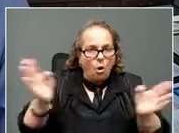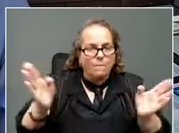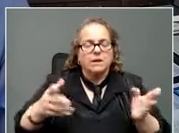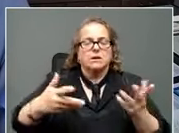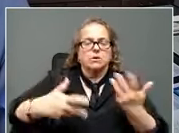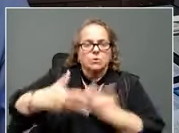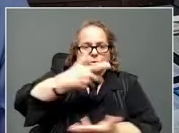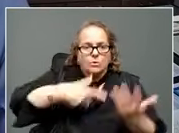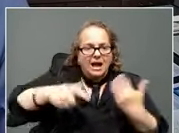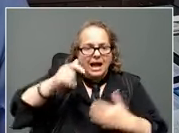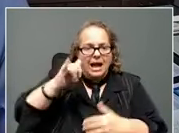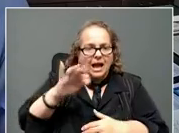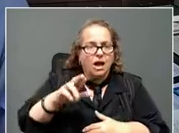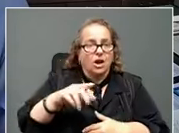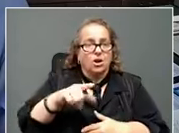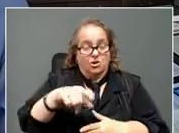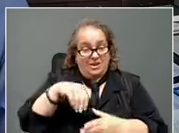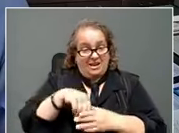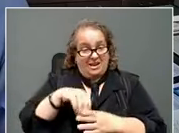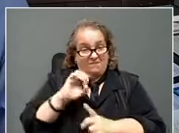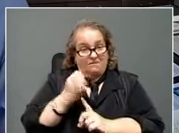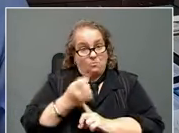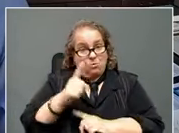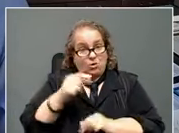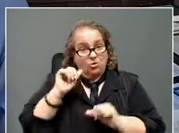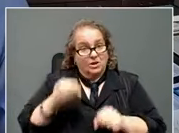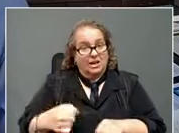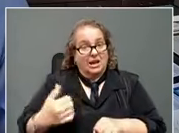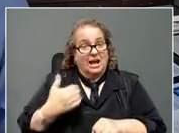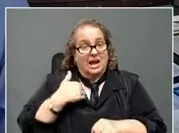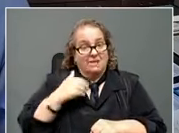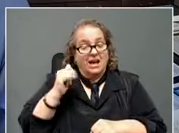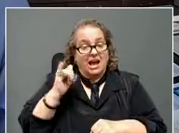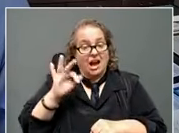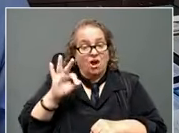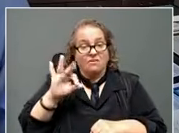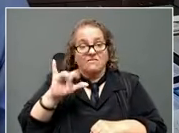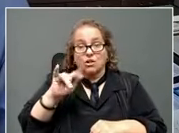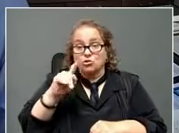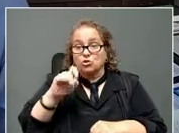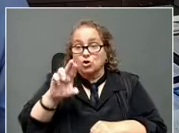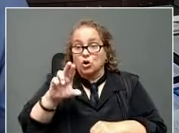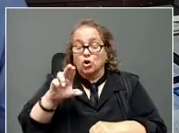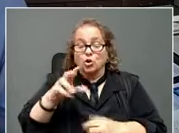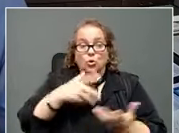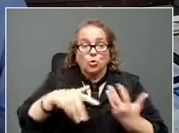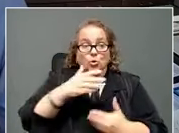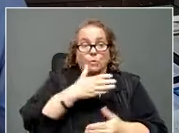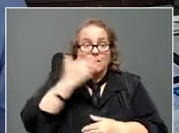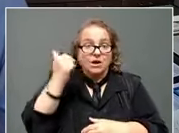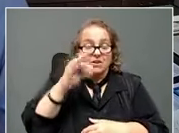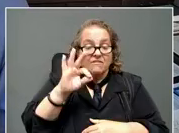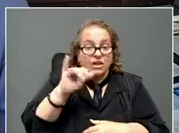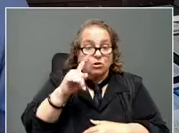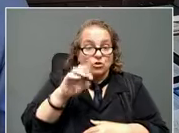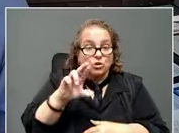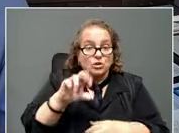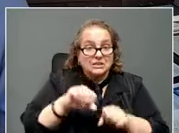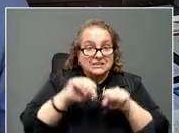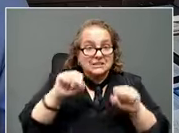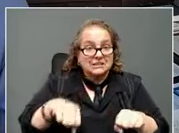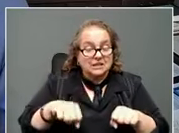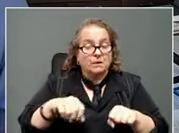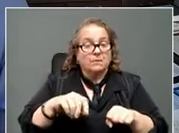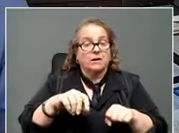an environment where you have options for air filtration, better filtration systems in industrial air